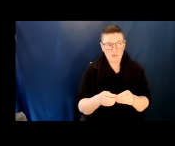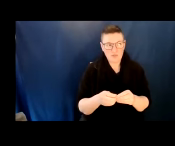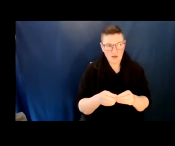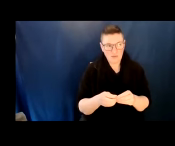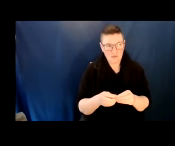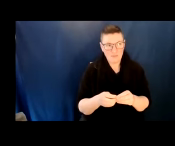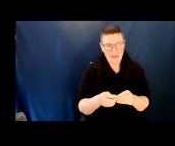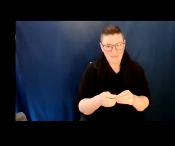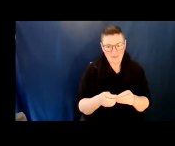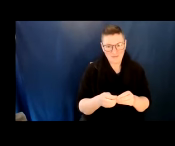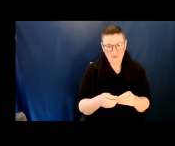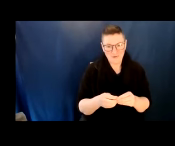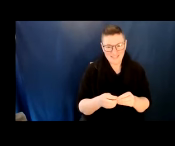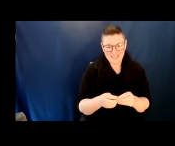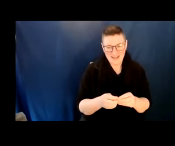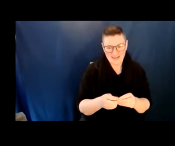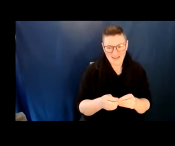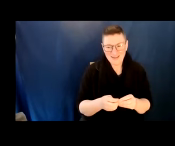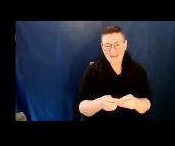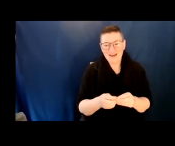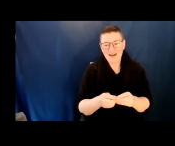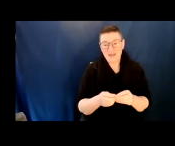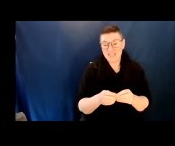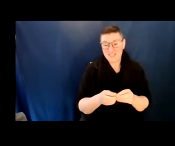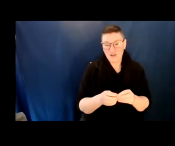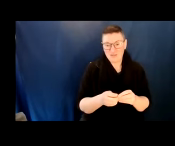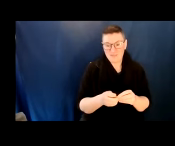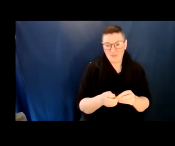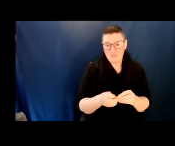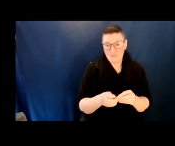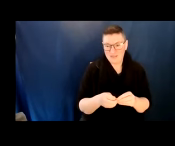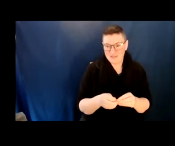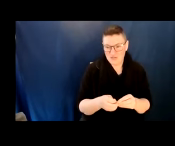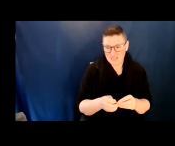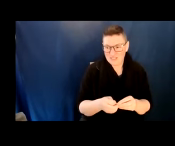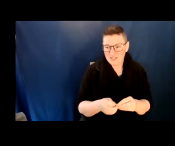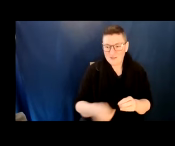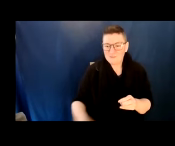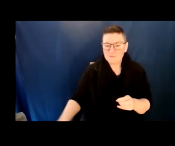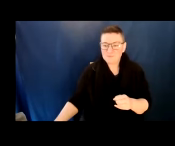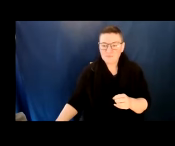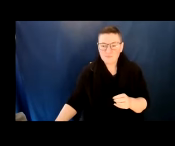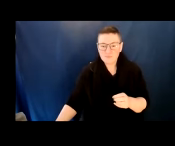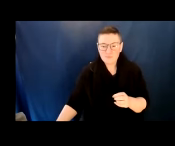you're talking about mapping metaphor into sign, and that's called the double mapping constraint.